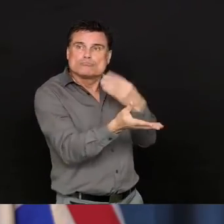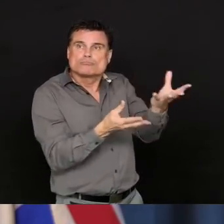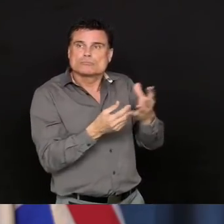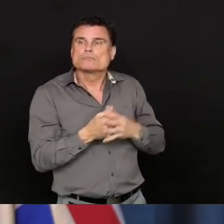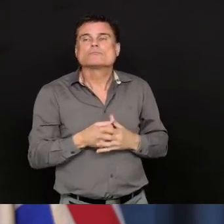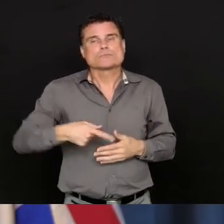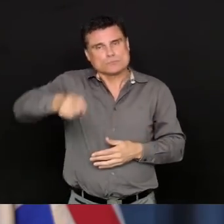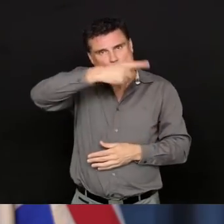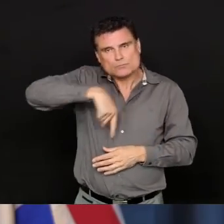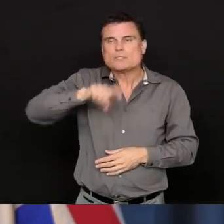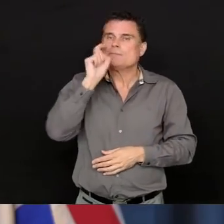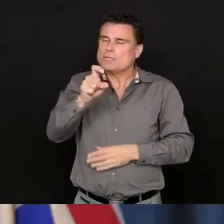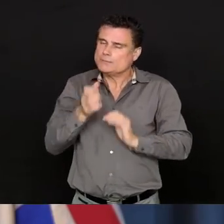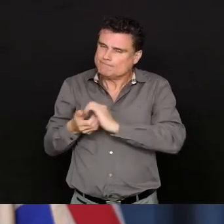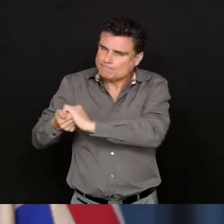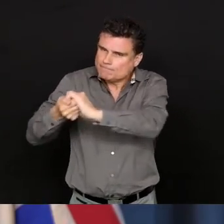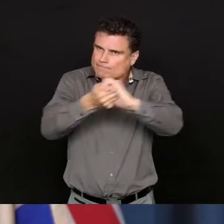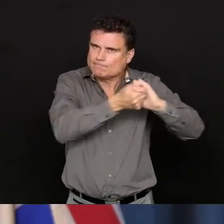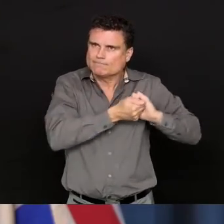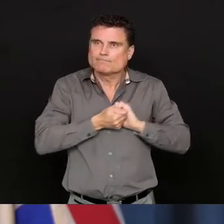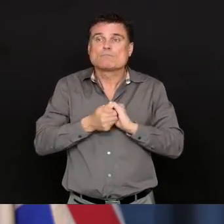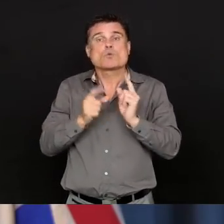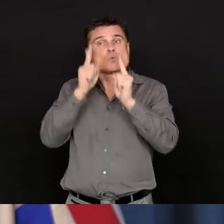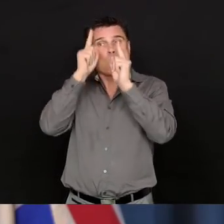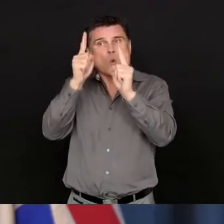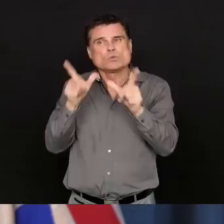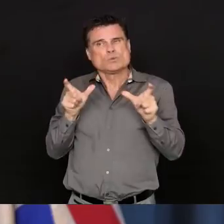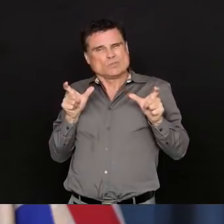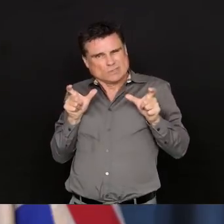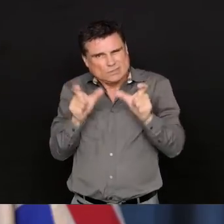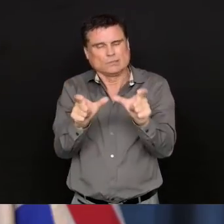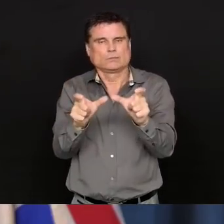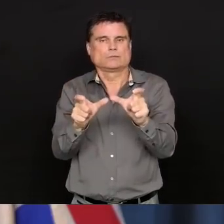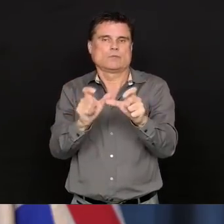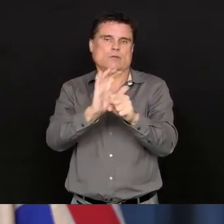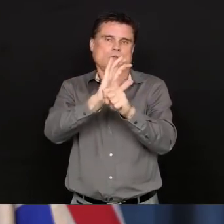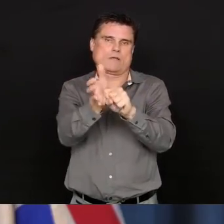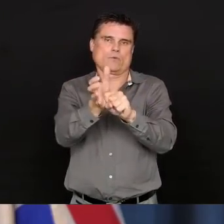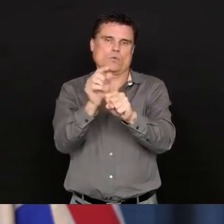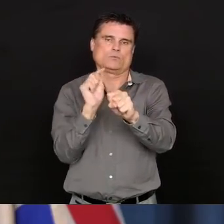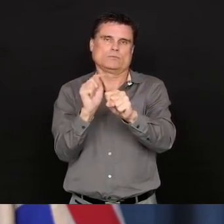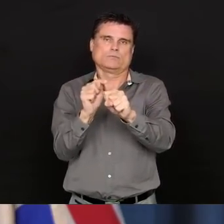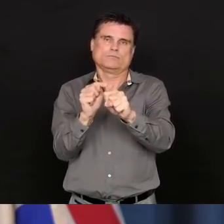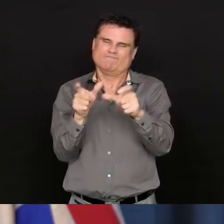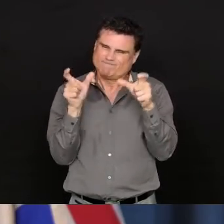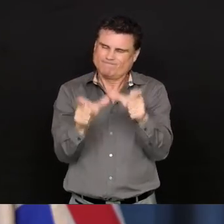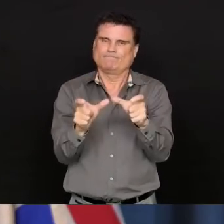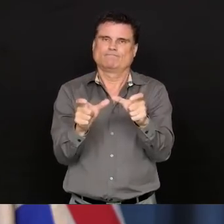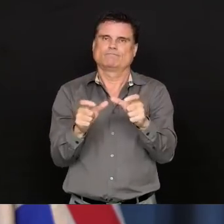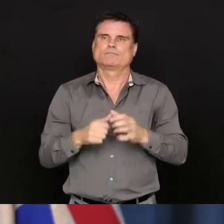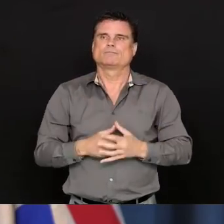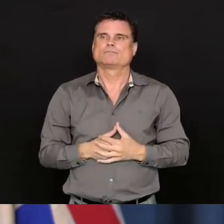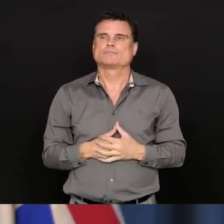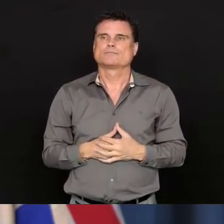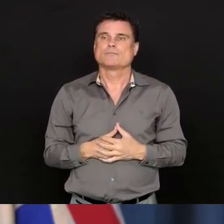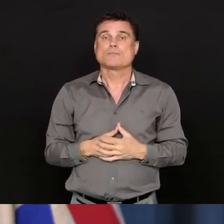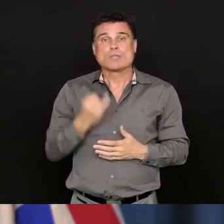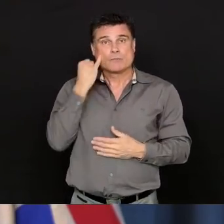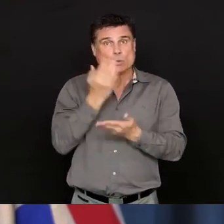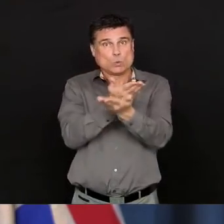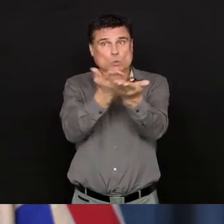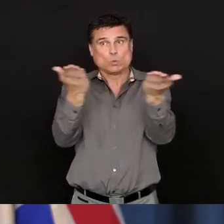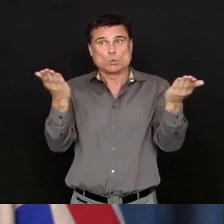virus now. So join us. If you have family or friends who are coming back, we've all made this sacrifice in